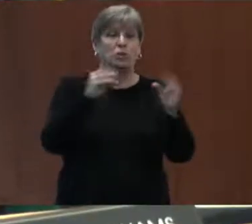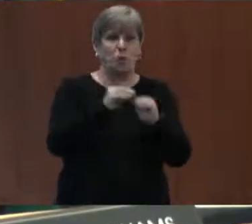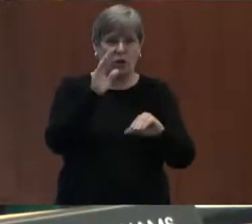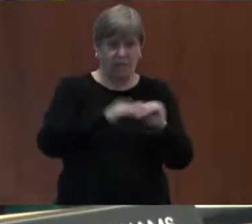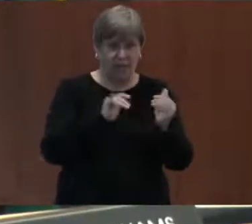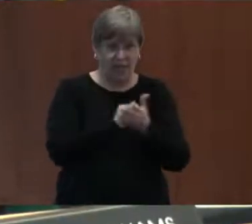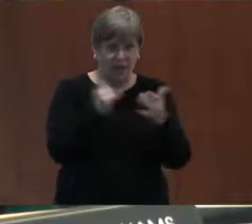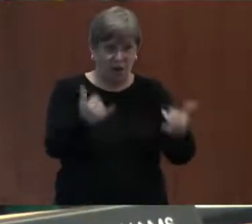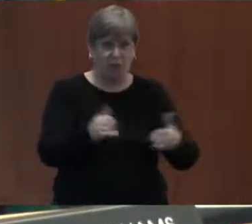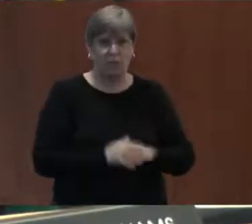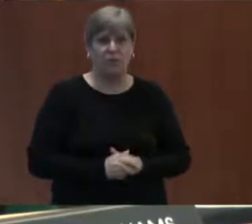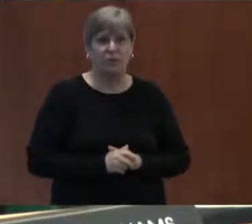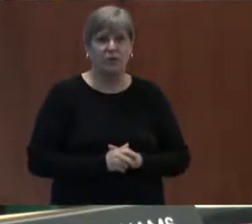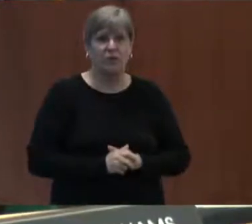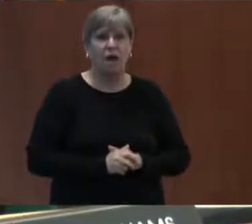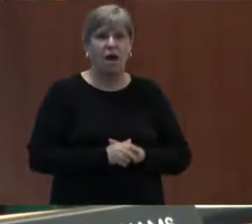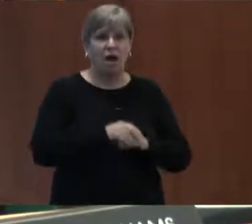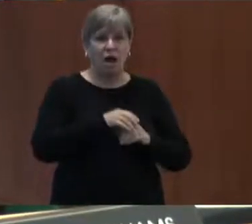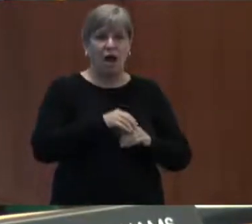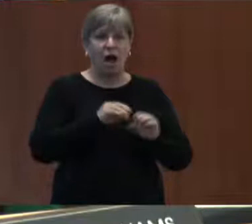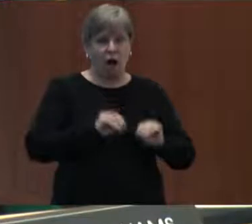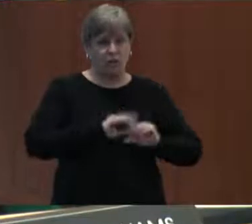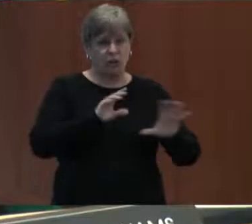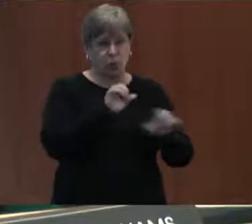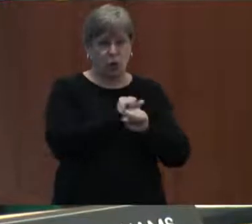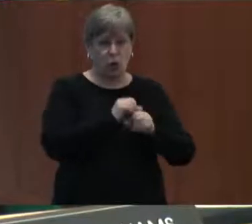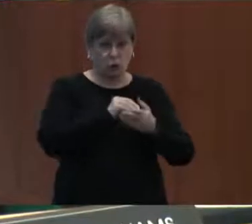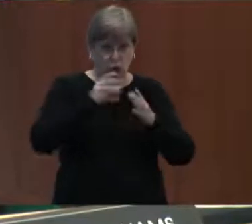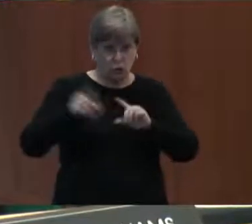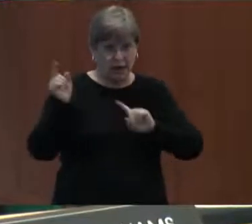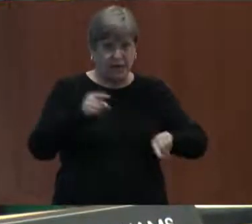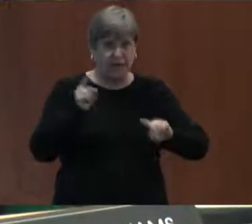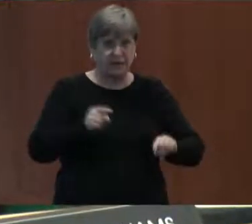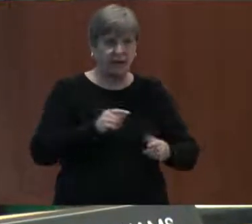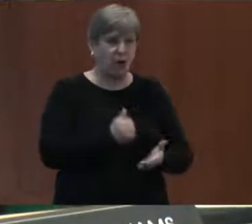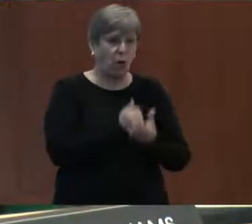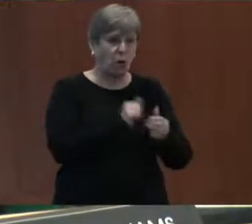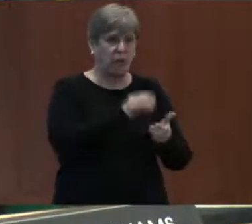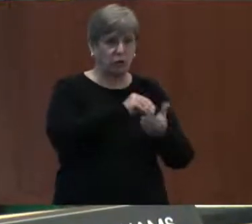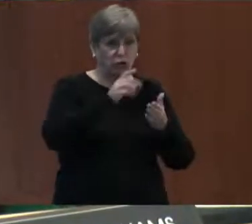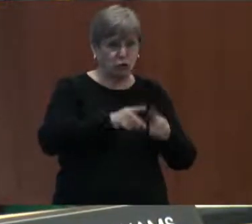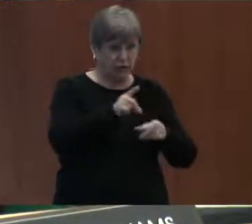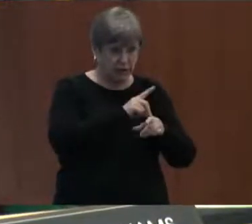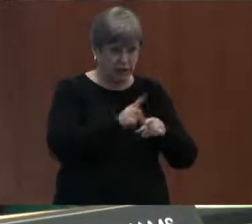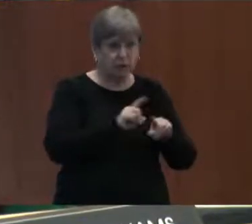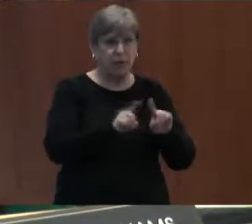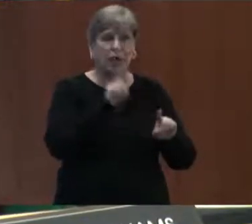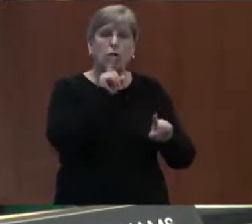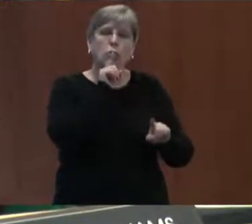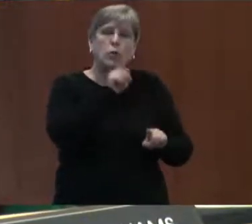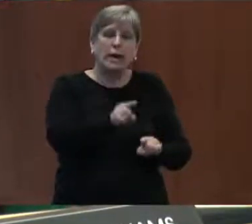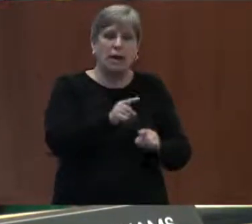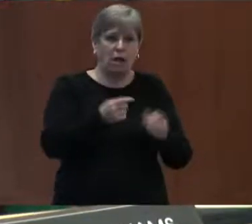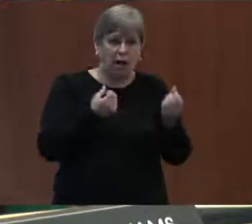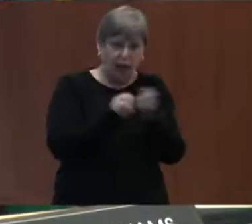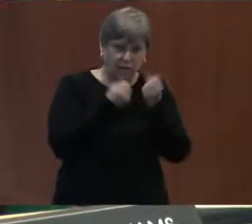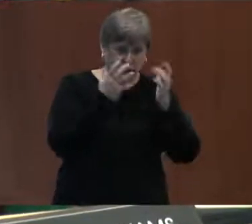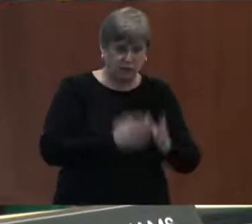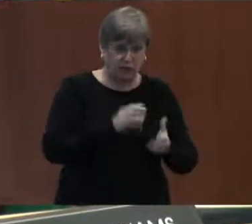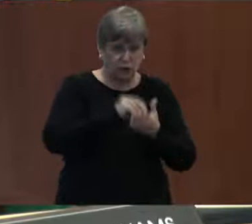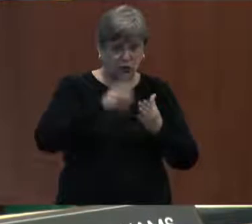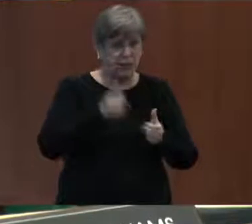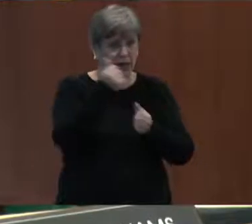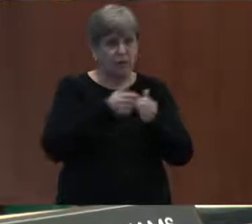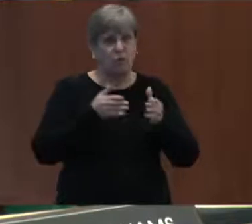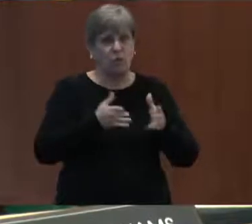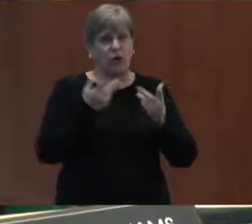at this point. Obviously, they're working on student attendance. They help us with student discipline, but they're a real advocate for students in every way and trying to get